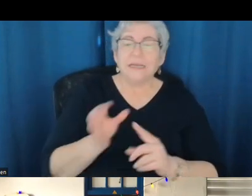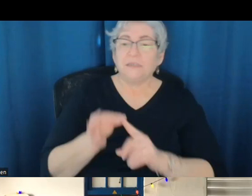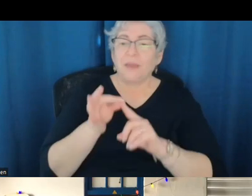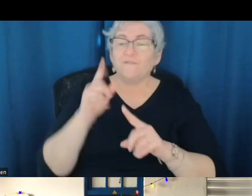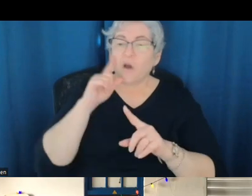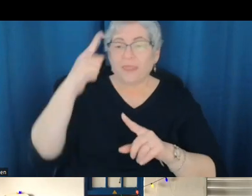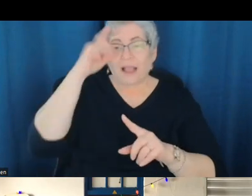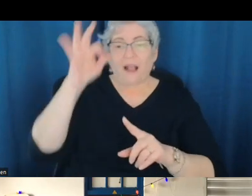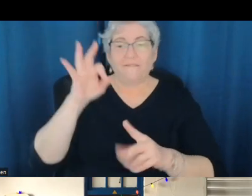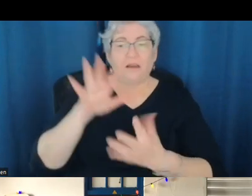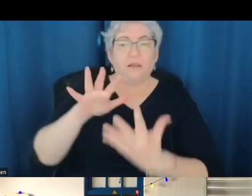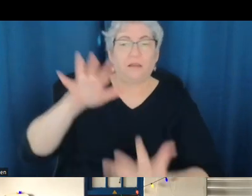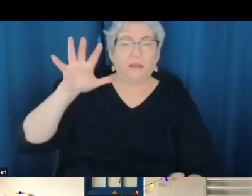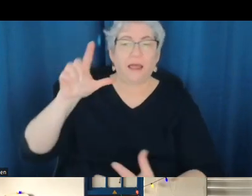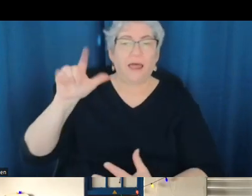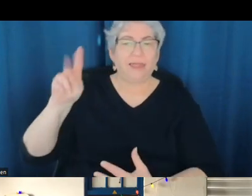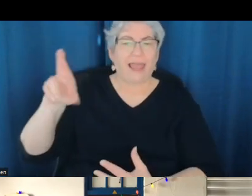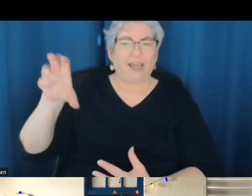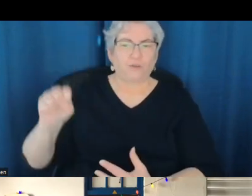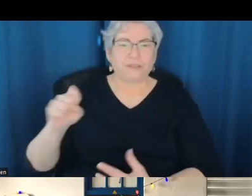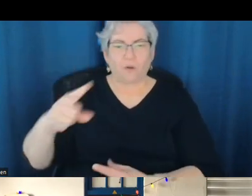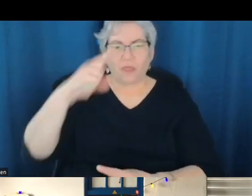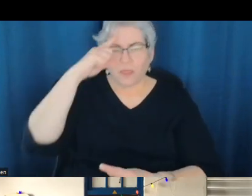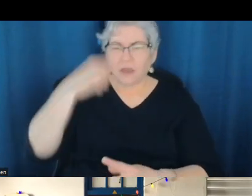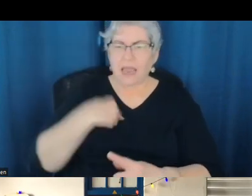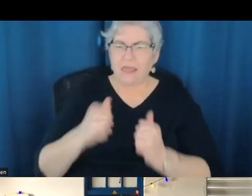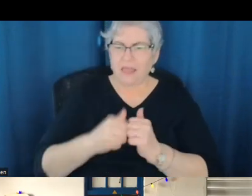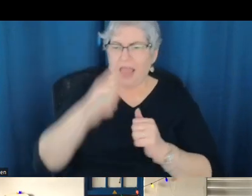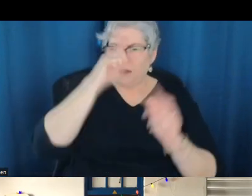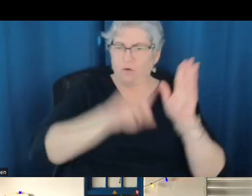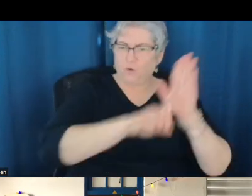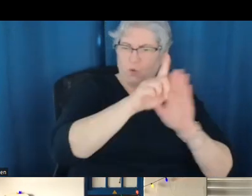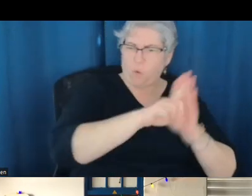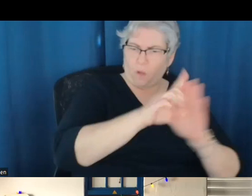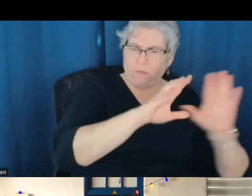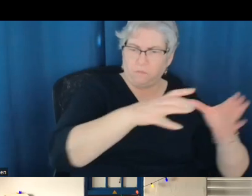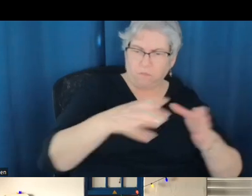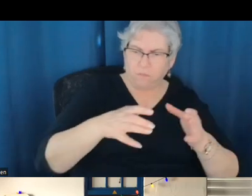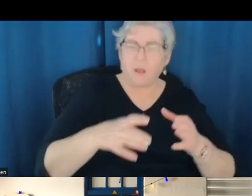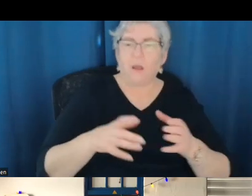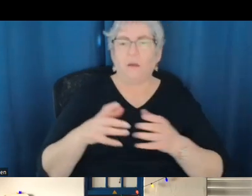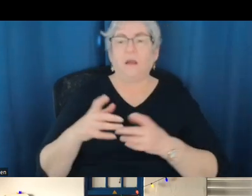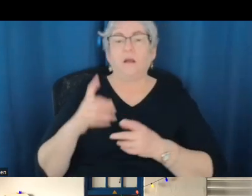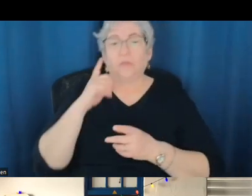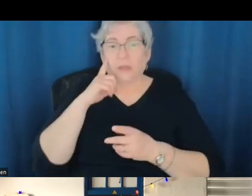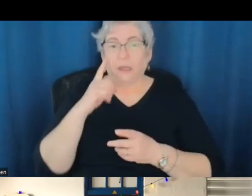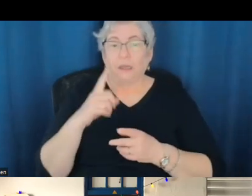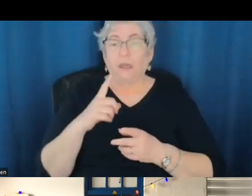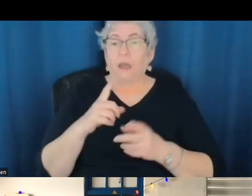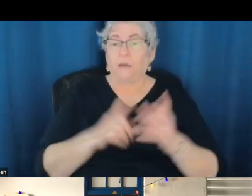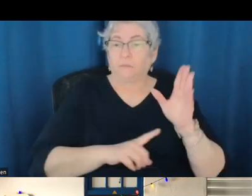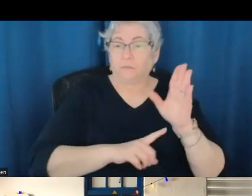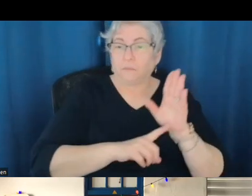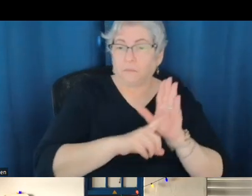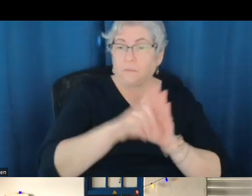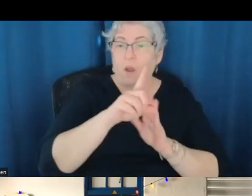layers component. Sort your plant list by height and group different ranges together, such as emergent,